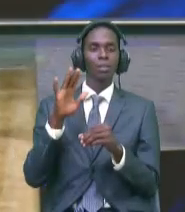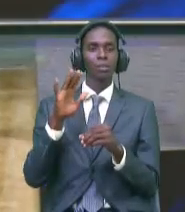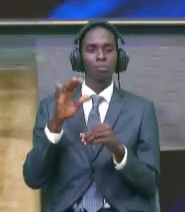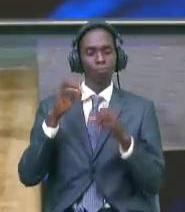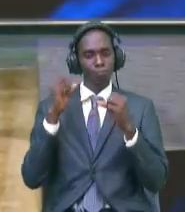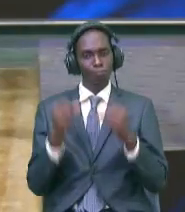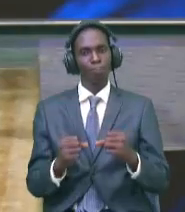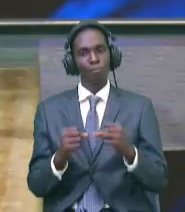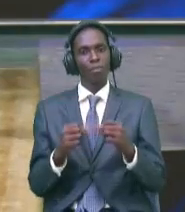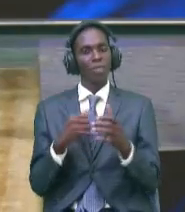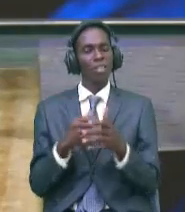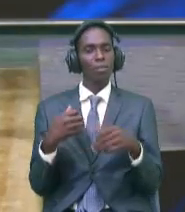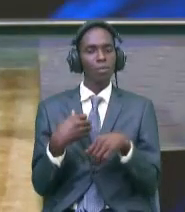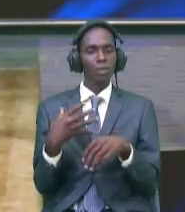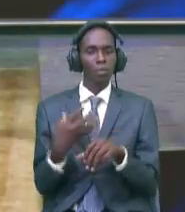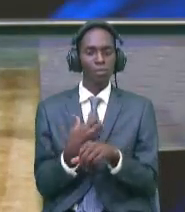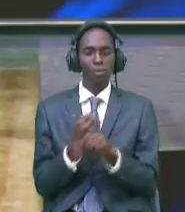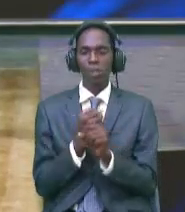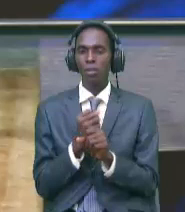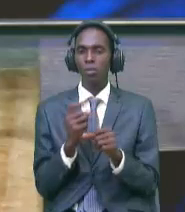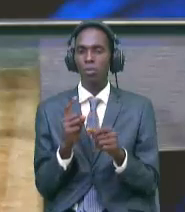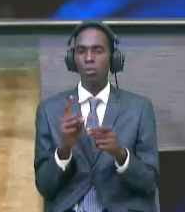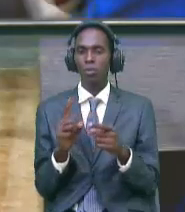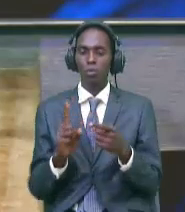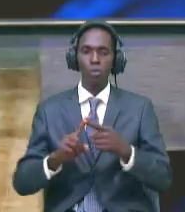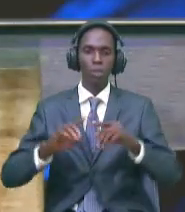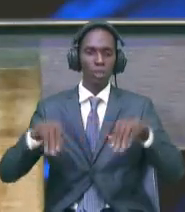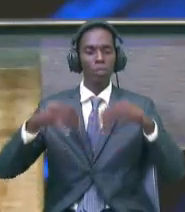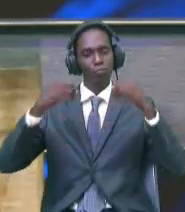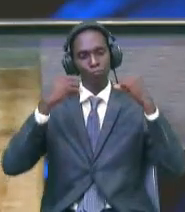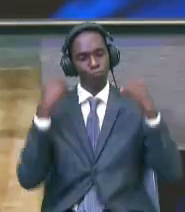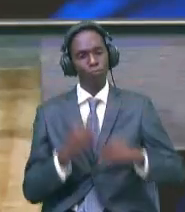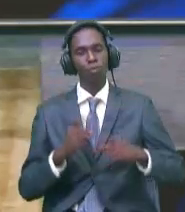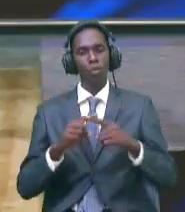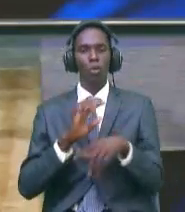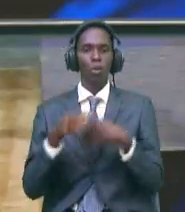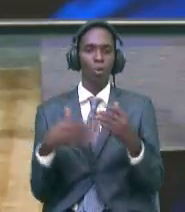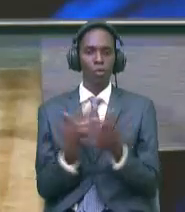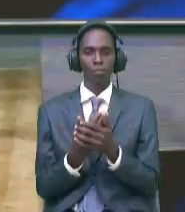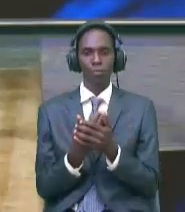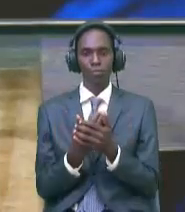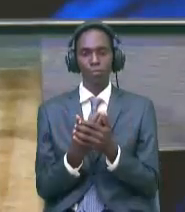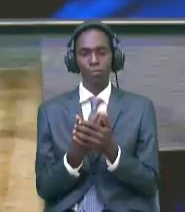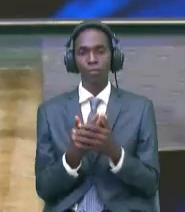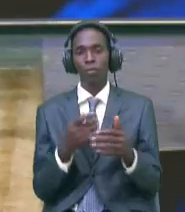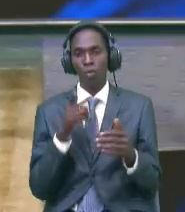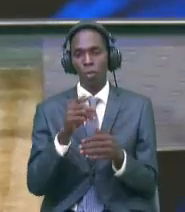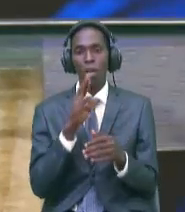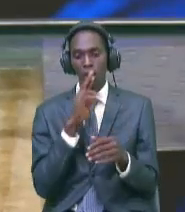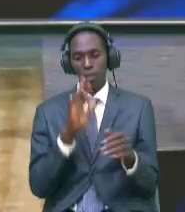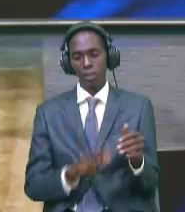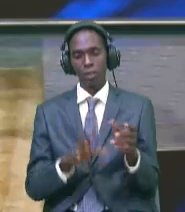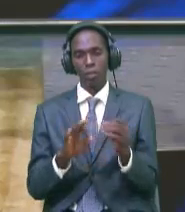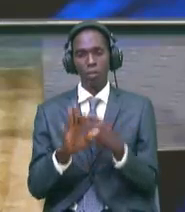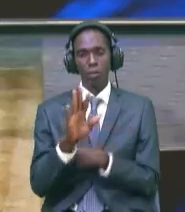to make great and to give strength unto all. The knowledge you have, you're a child of God, coming